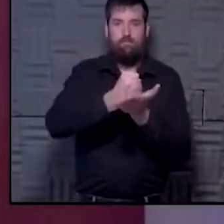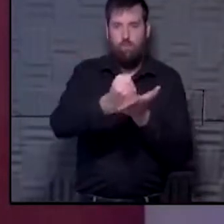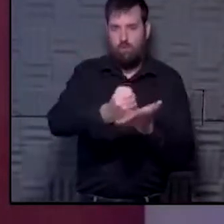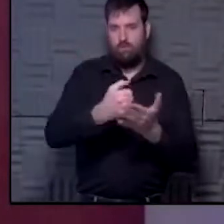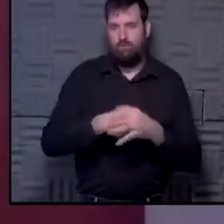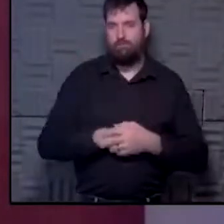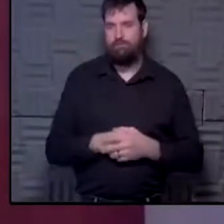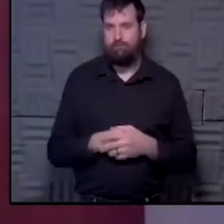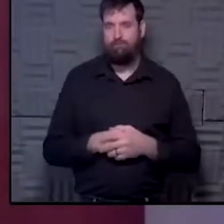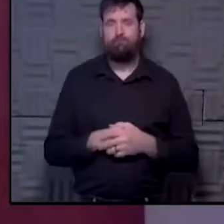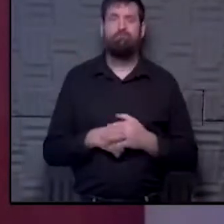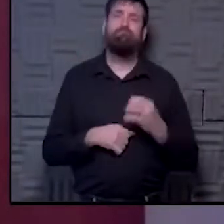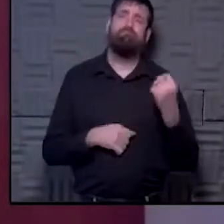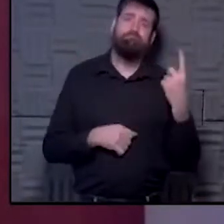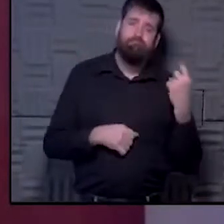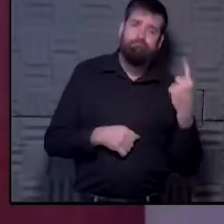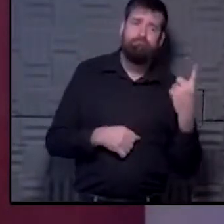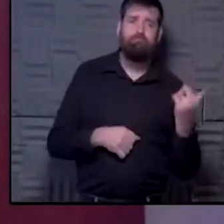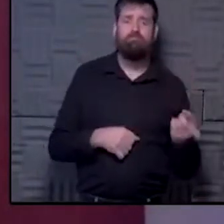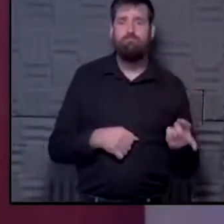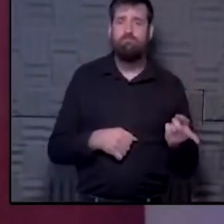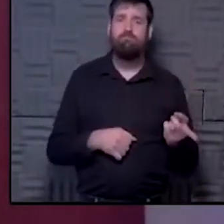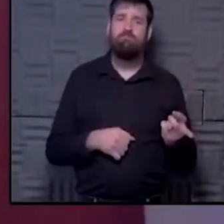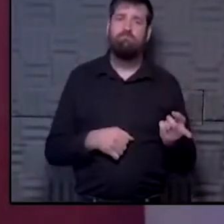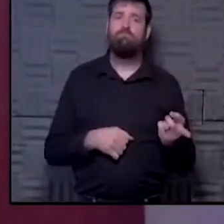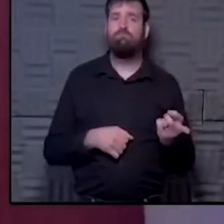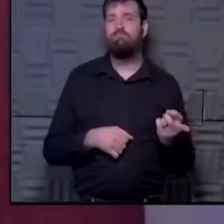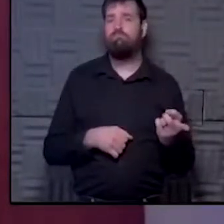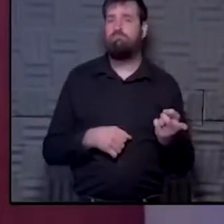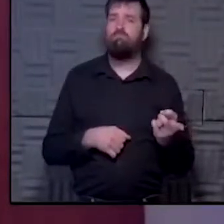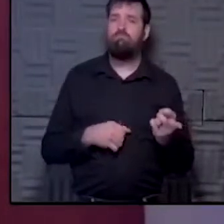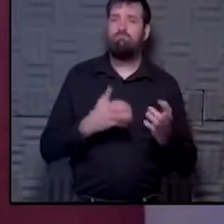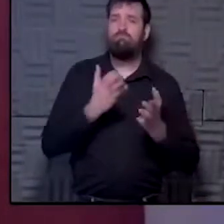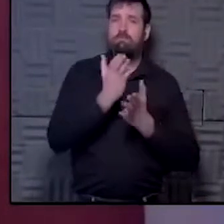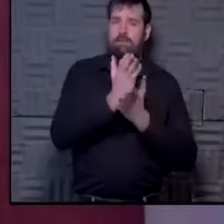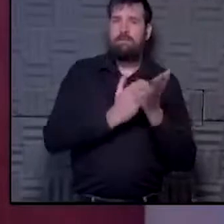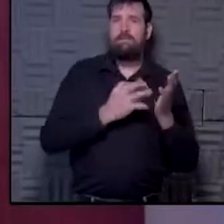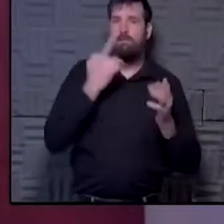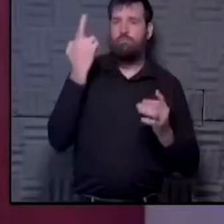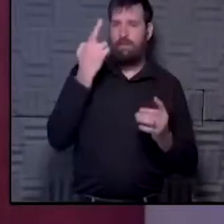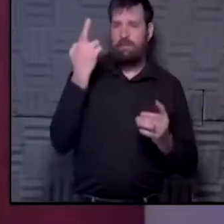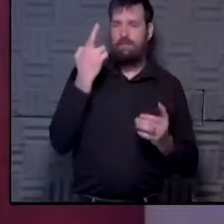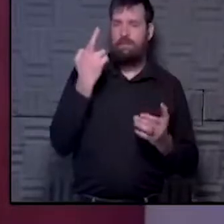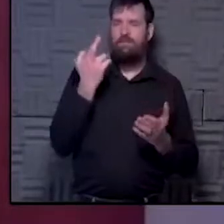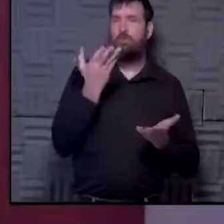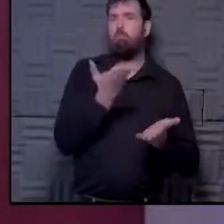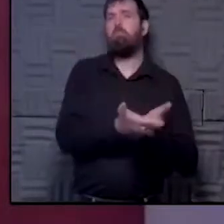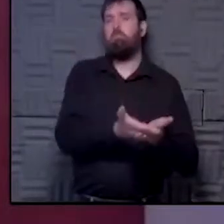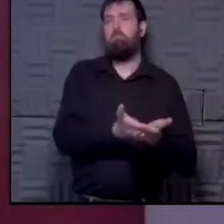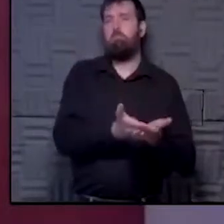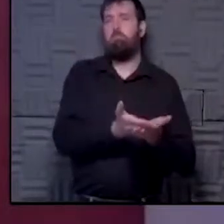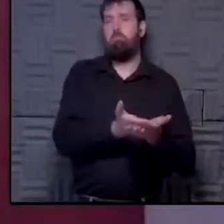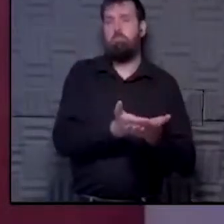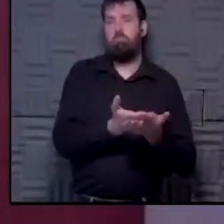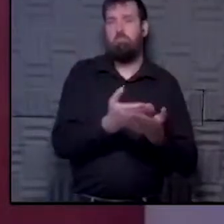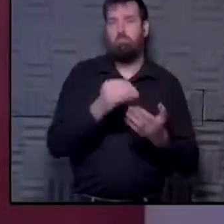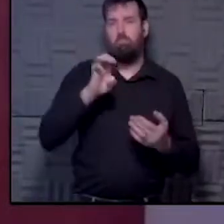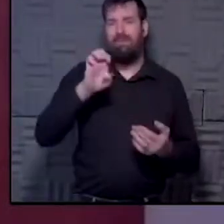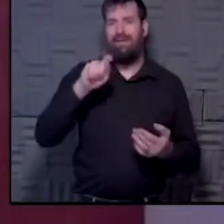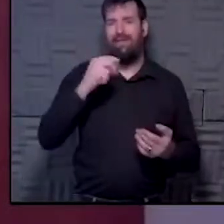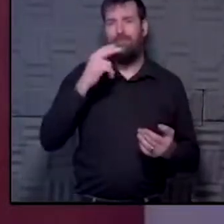And on the one hand, I can think of reasons why it would be ethically justifiable to have